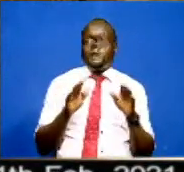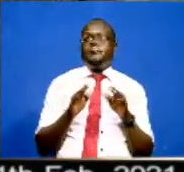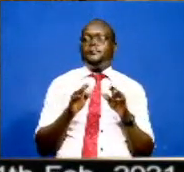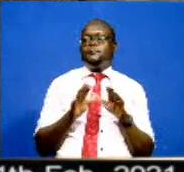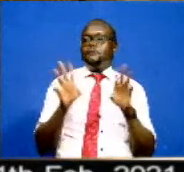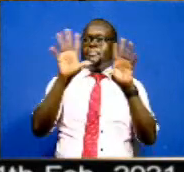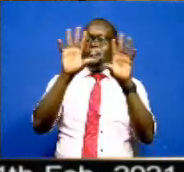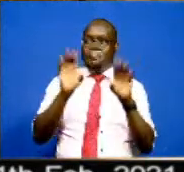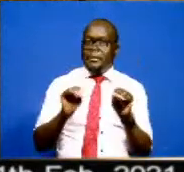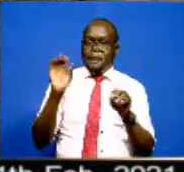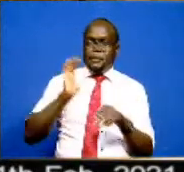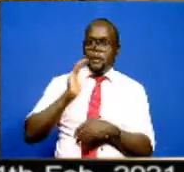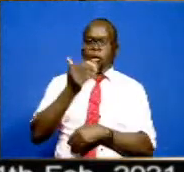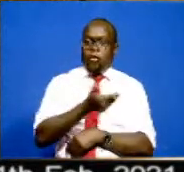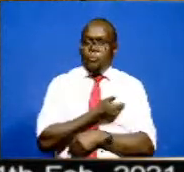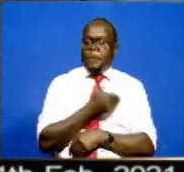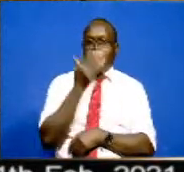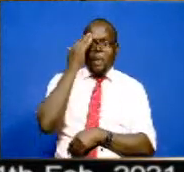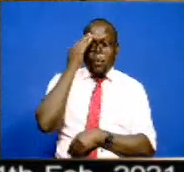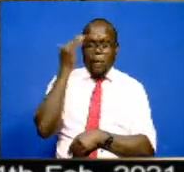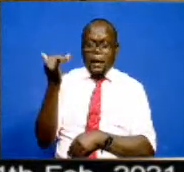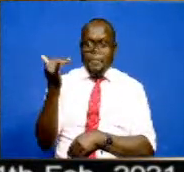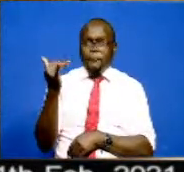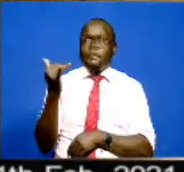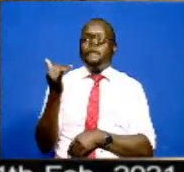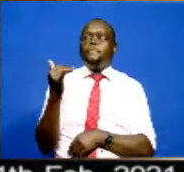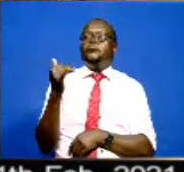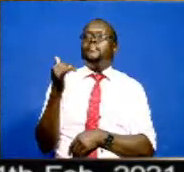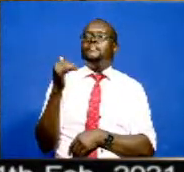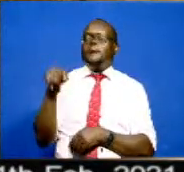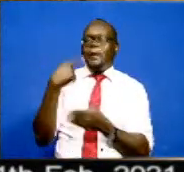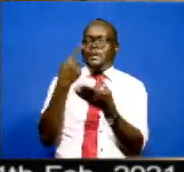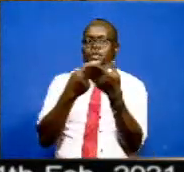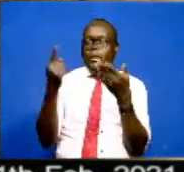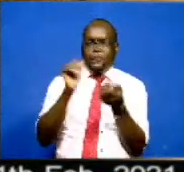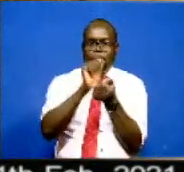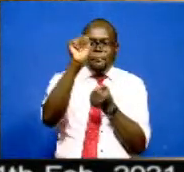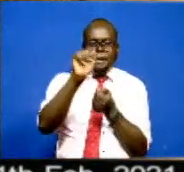Budget and Appropriations Committee, because the 15th is Monday next week.